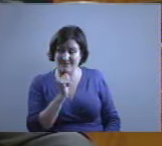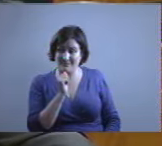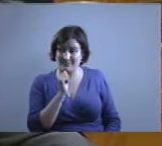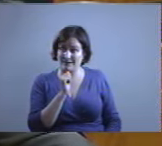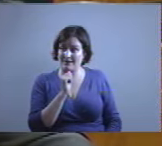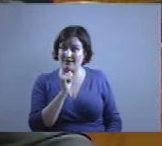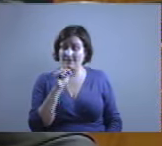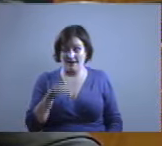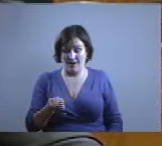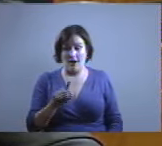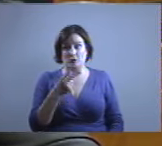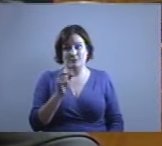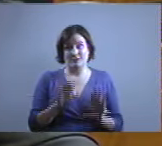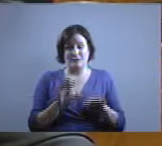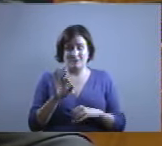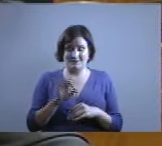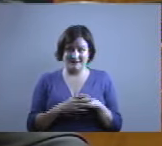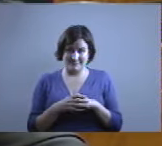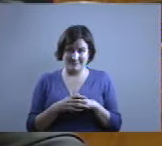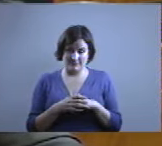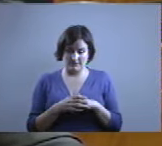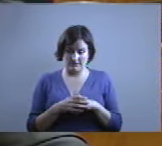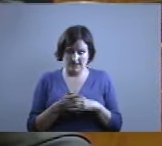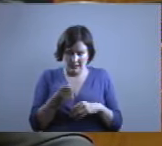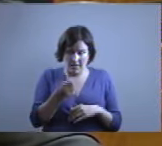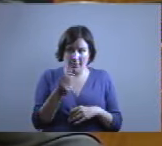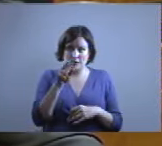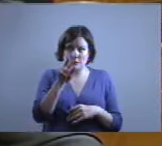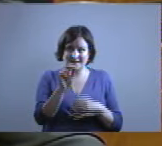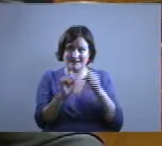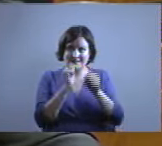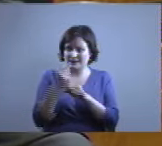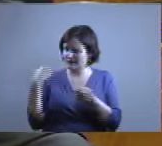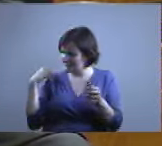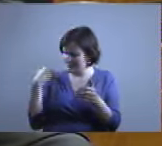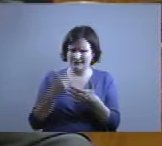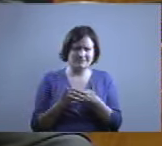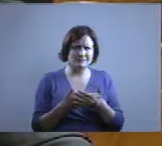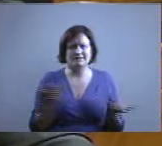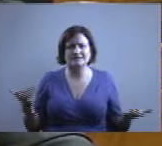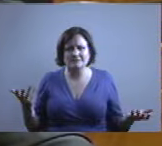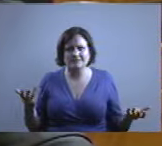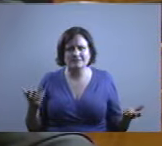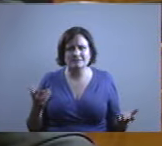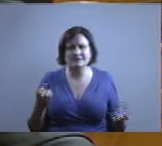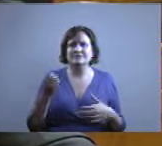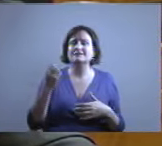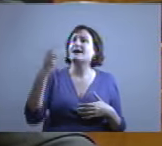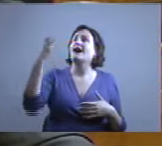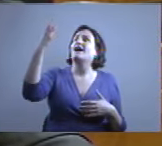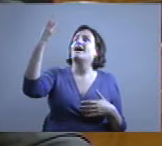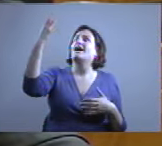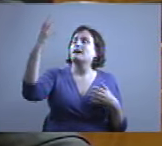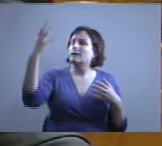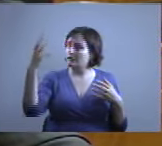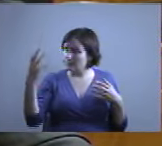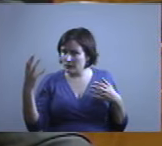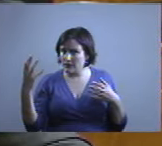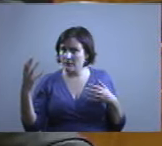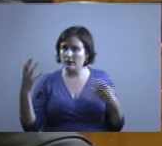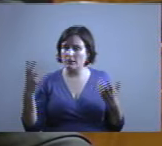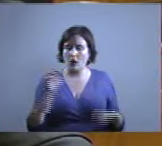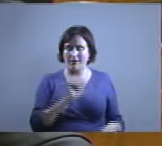is 2013. It's almost 20 years since 1994. The sun is not only setting on